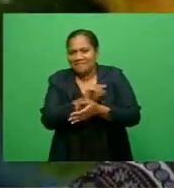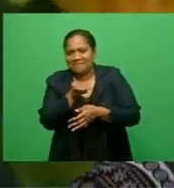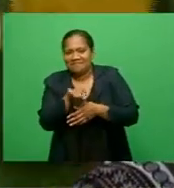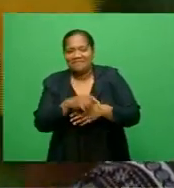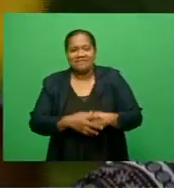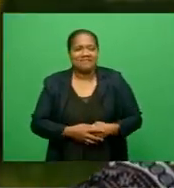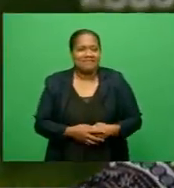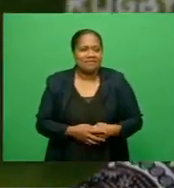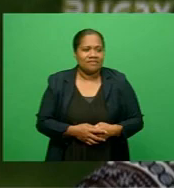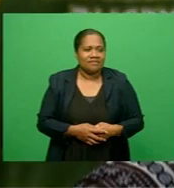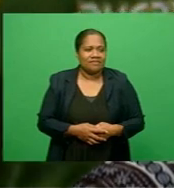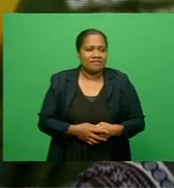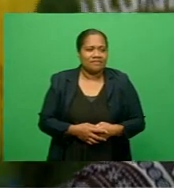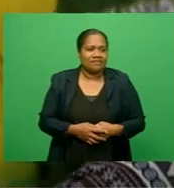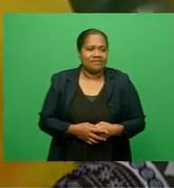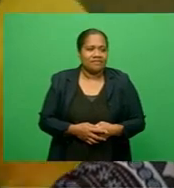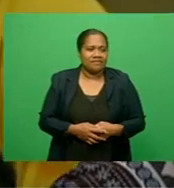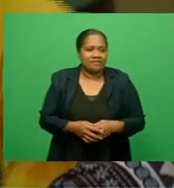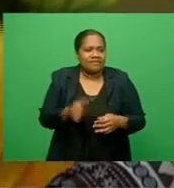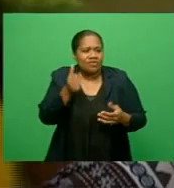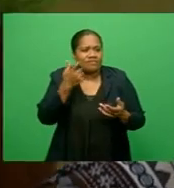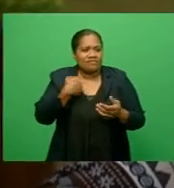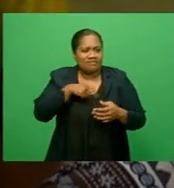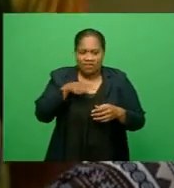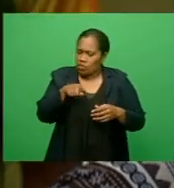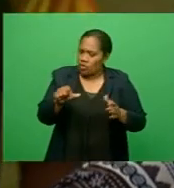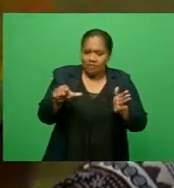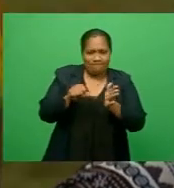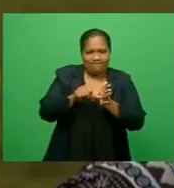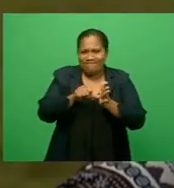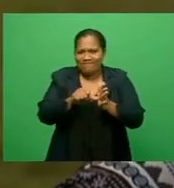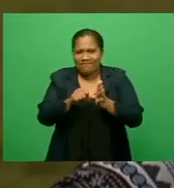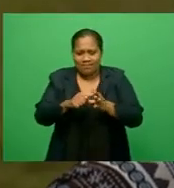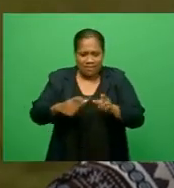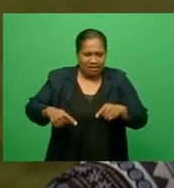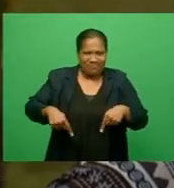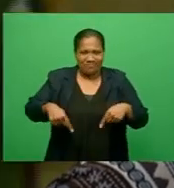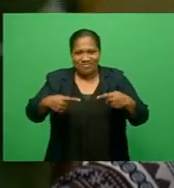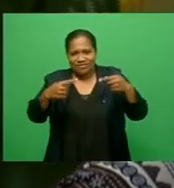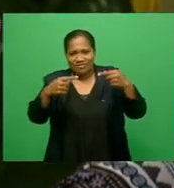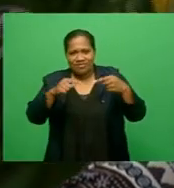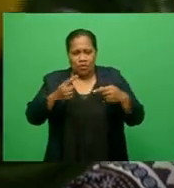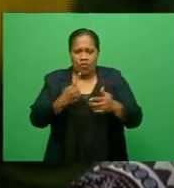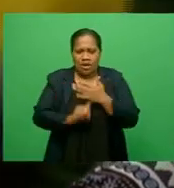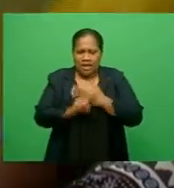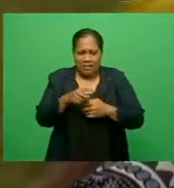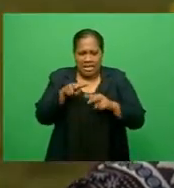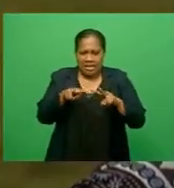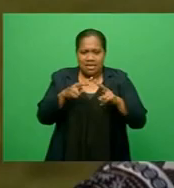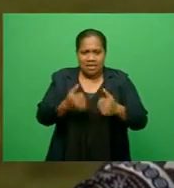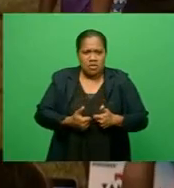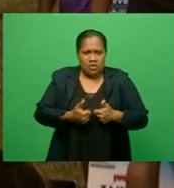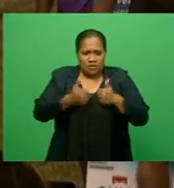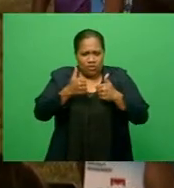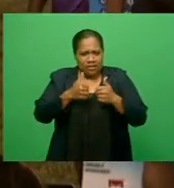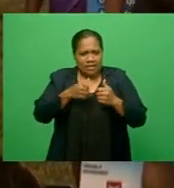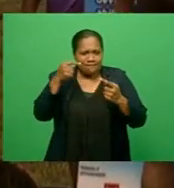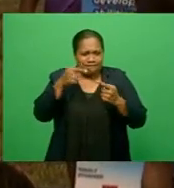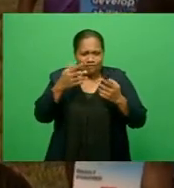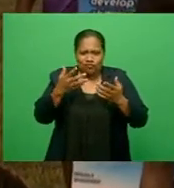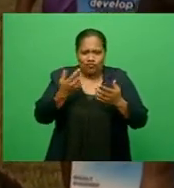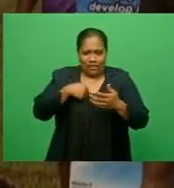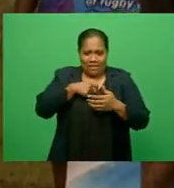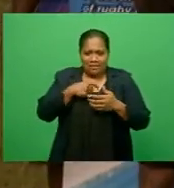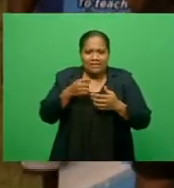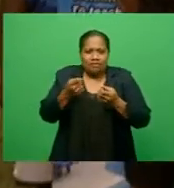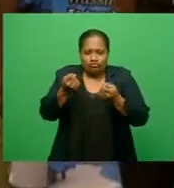stuck us in a tough tournament and gives us a good marker for where we are moving into January. The two teams